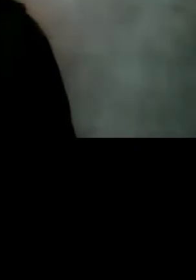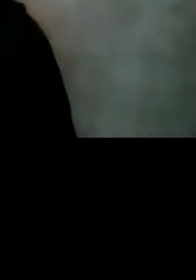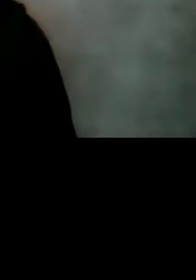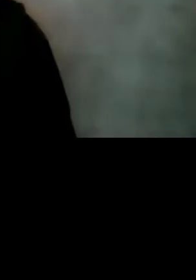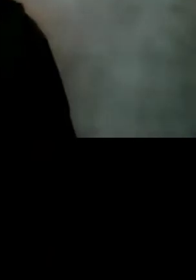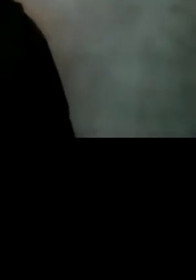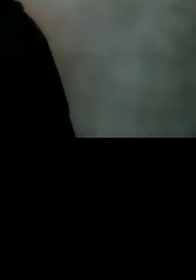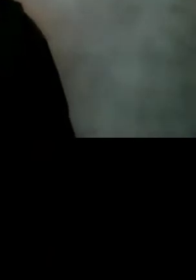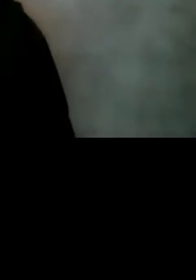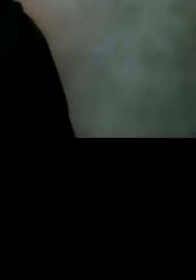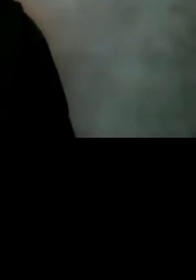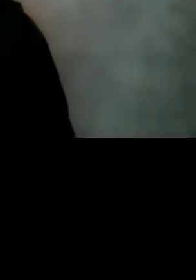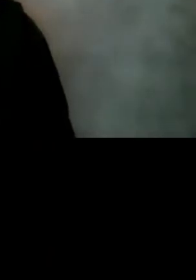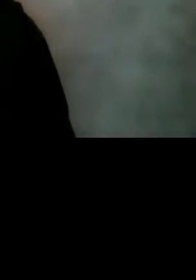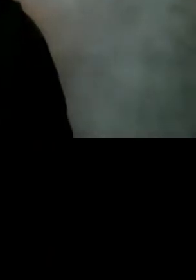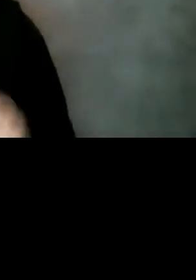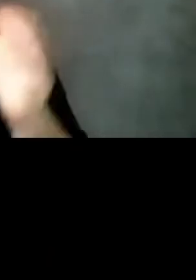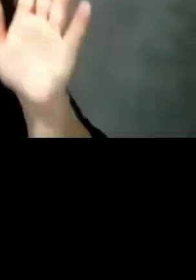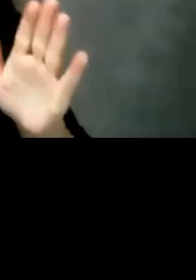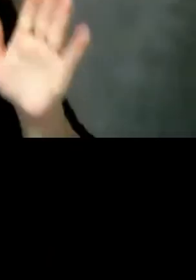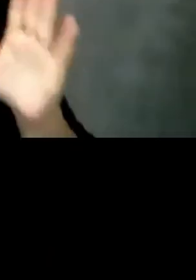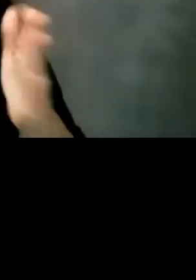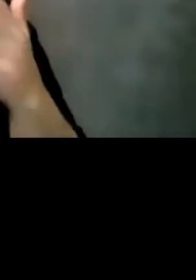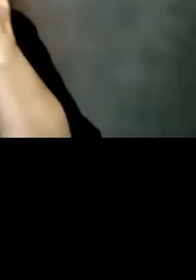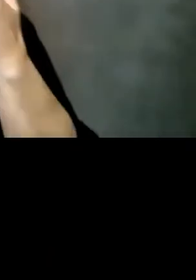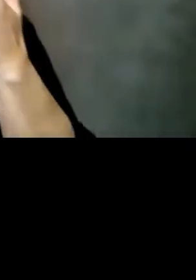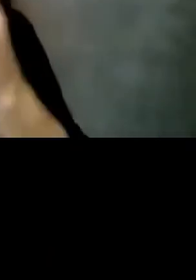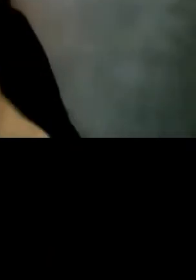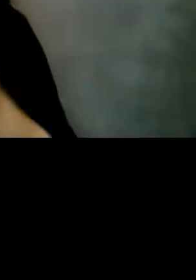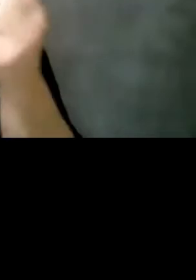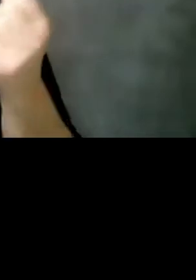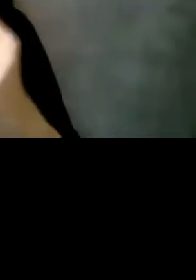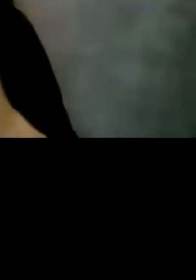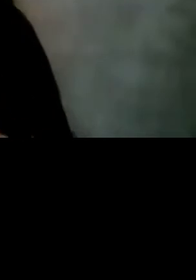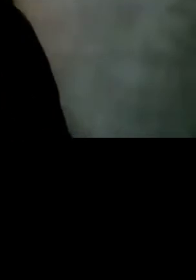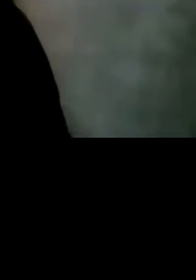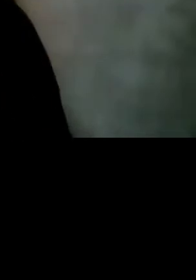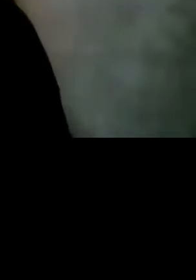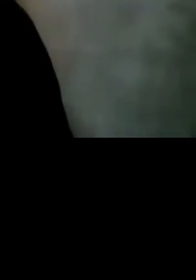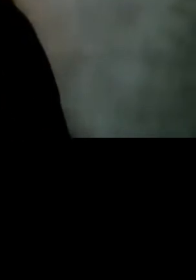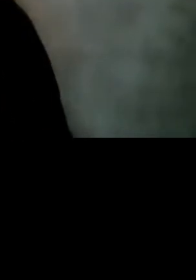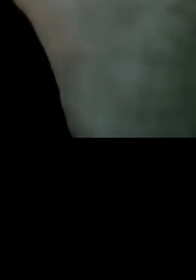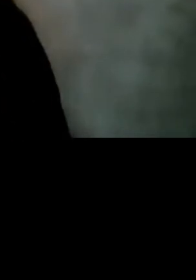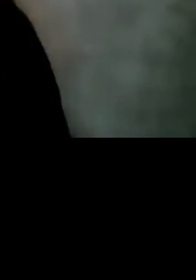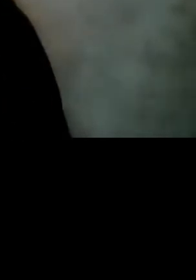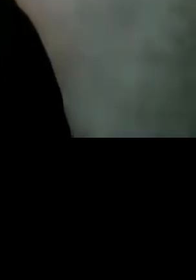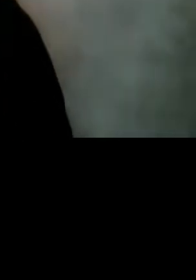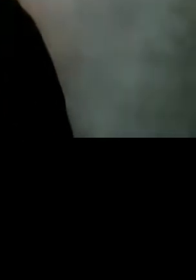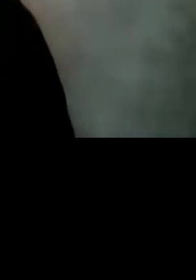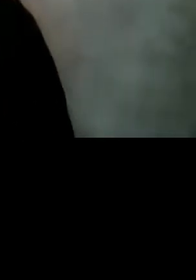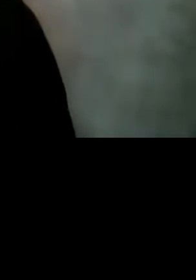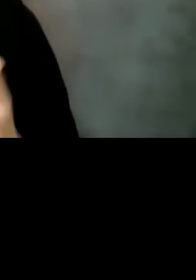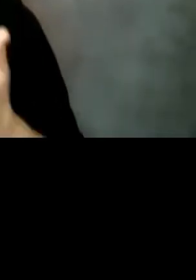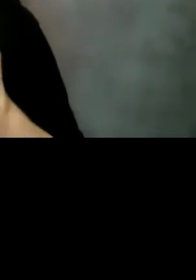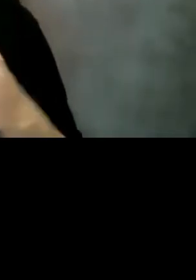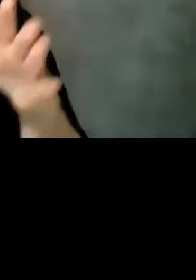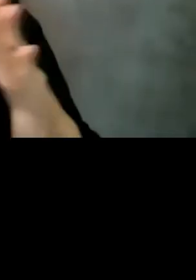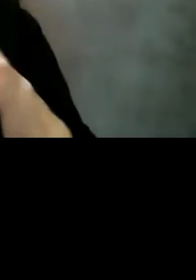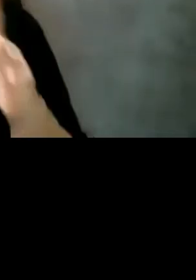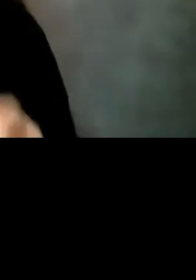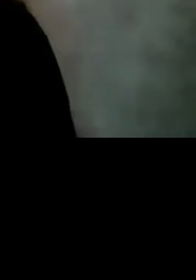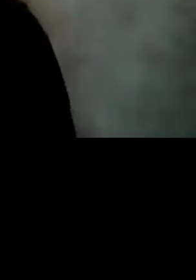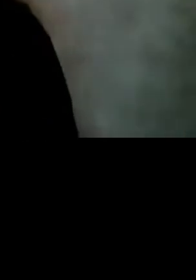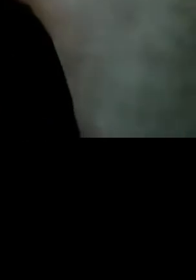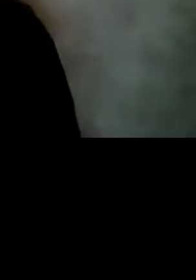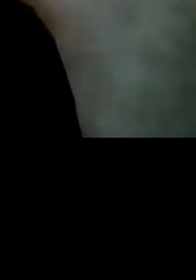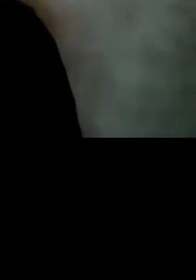Great, great. Thank you both for those presentations. One thing that has come up, Dr. Hong, is that there